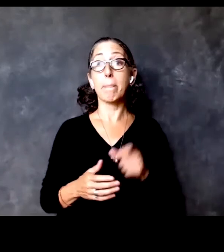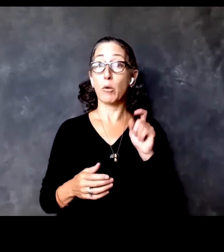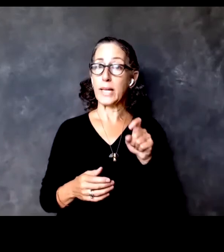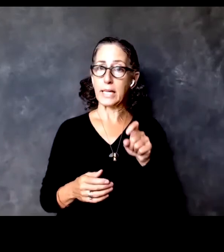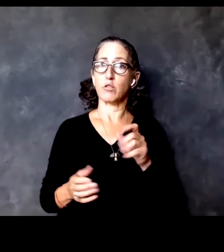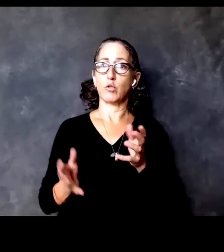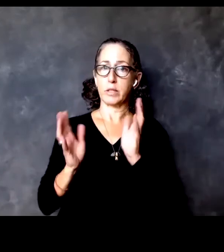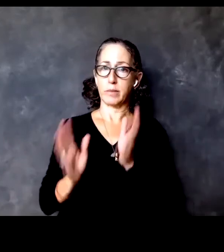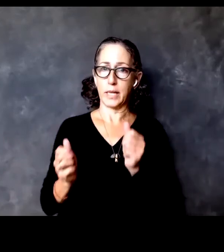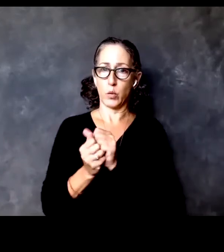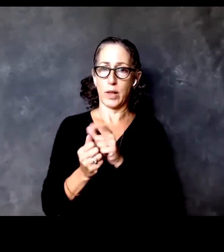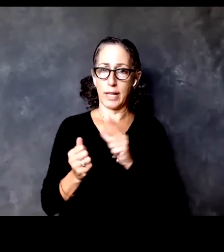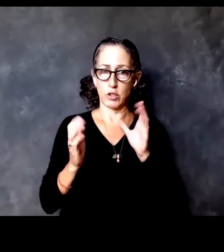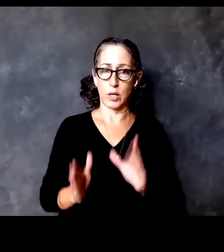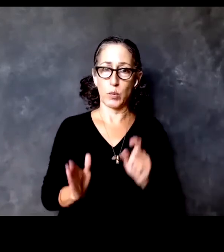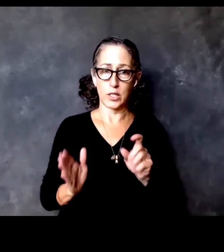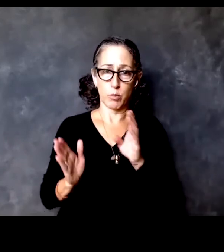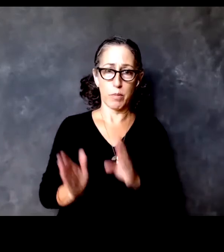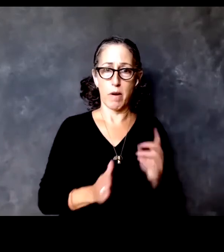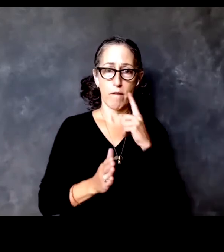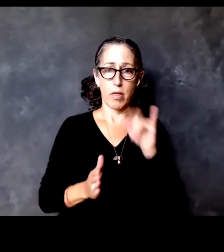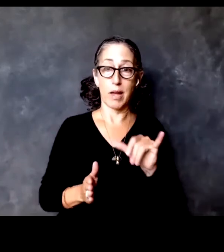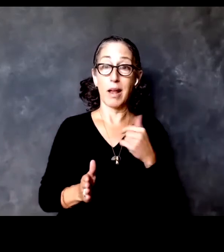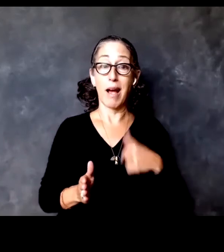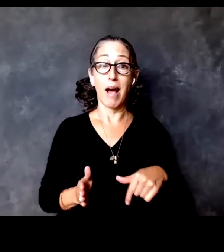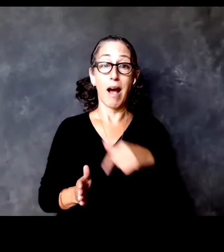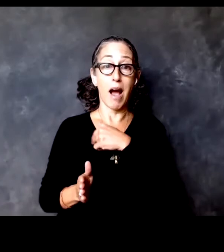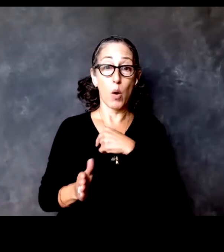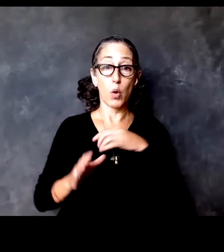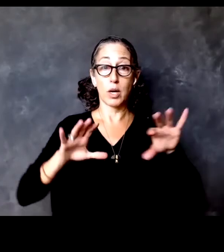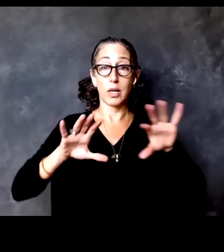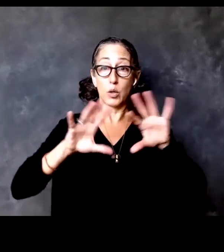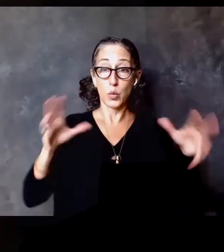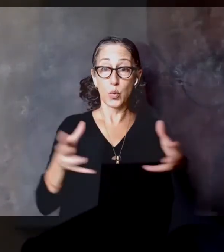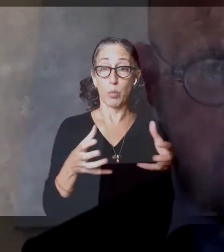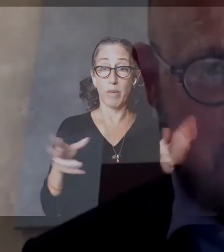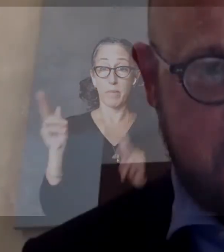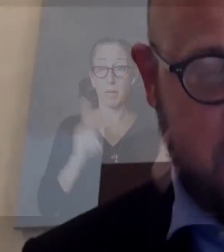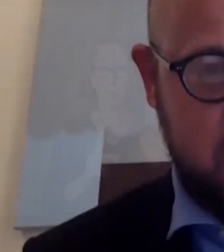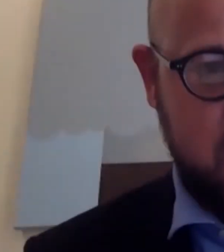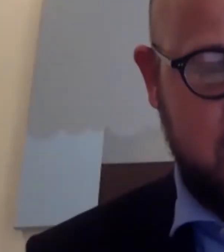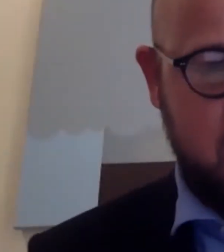to do that. Our sector, as all of you know, is reeling.